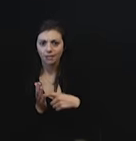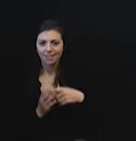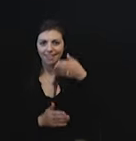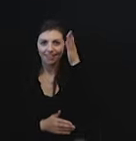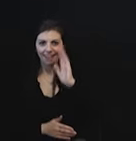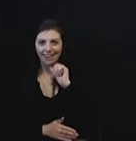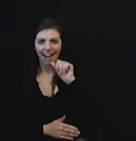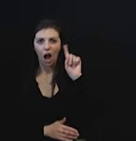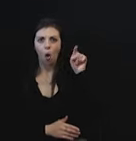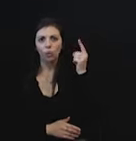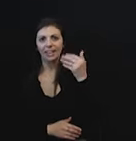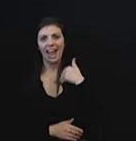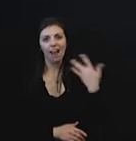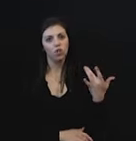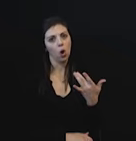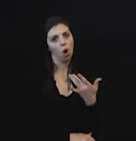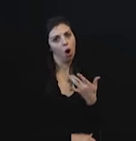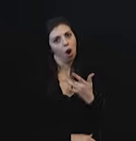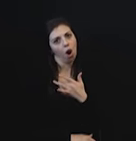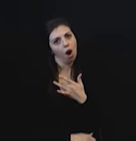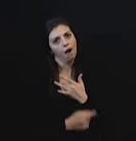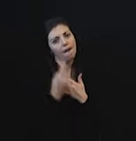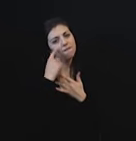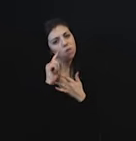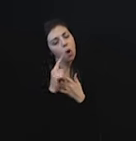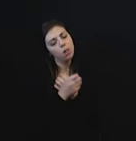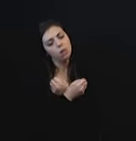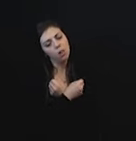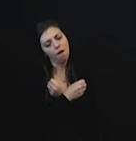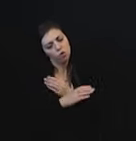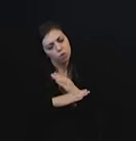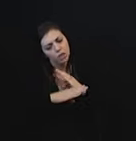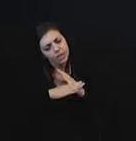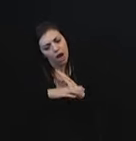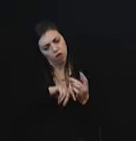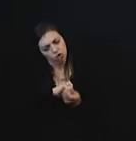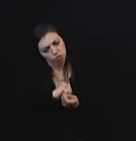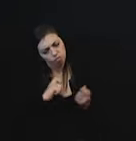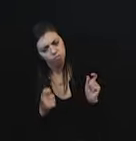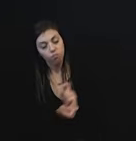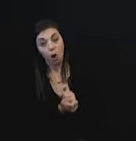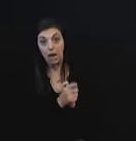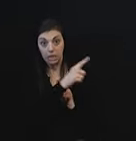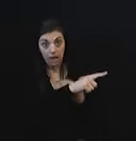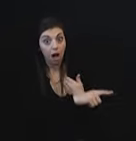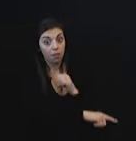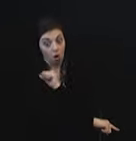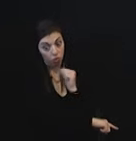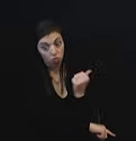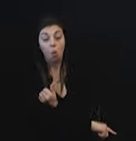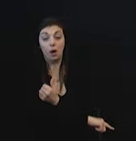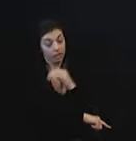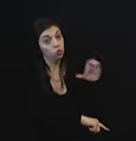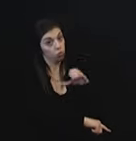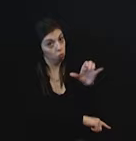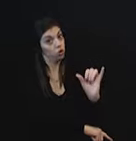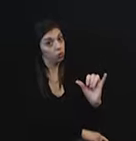not just have the heart to love and protect us, to transform us. He has the authority to do that as